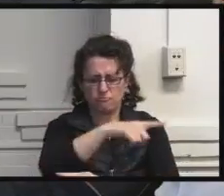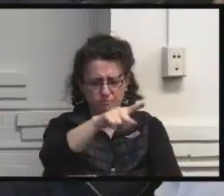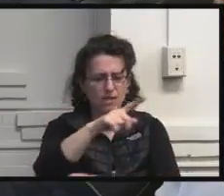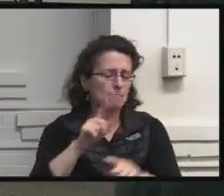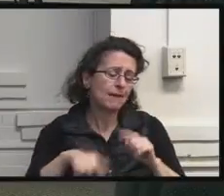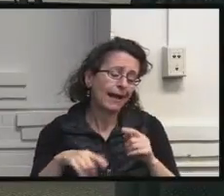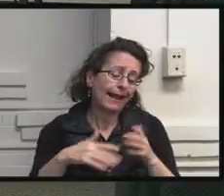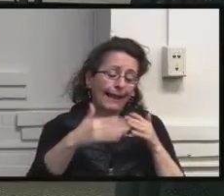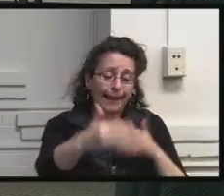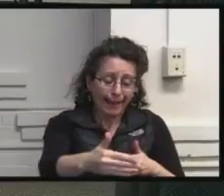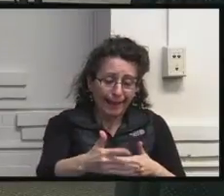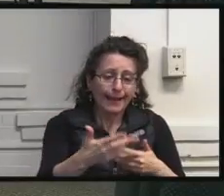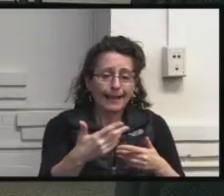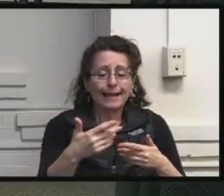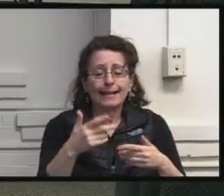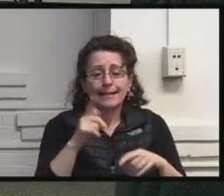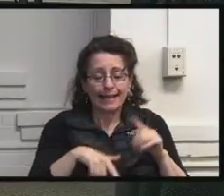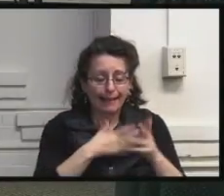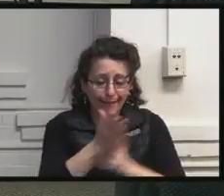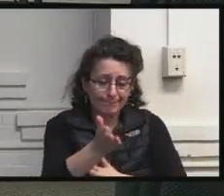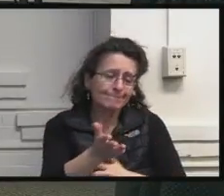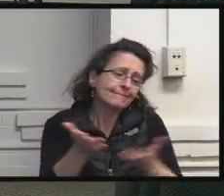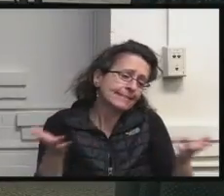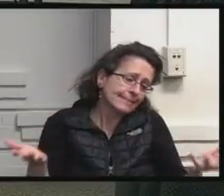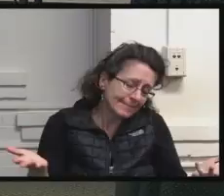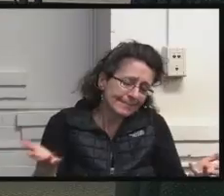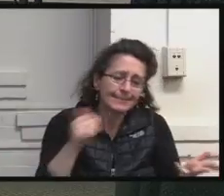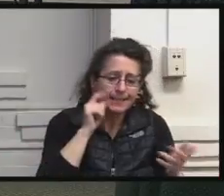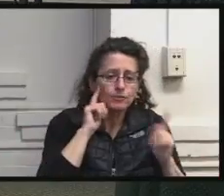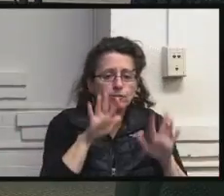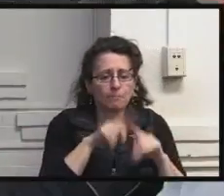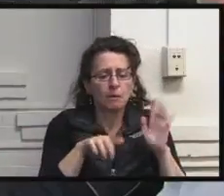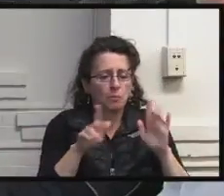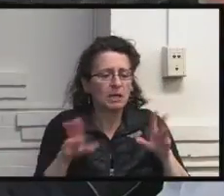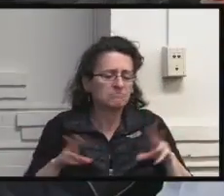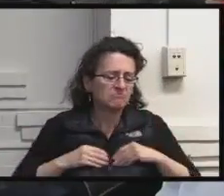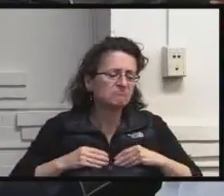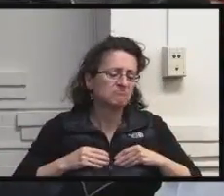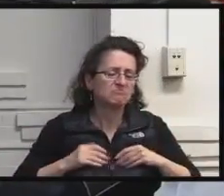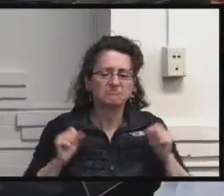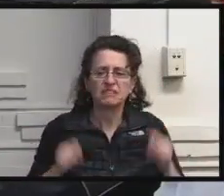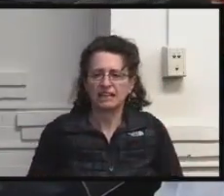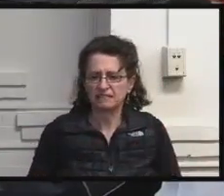of the closure timing and duration and everything else, then we should be okay? Sure. Okay.